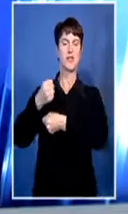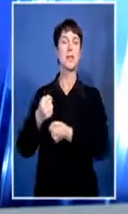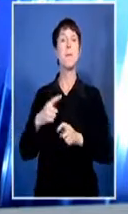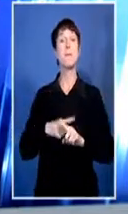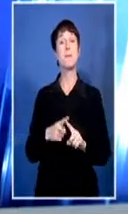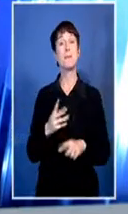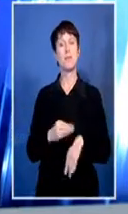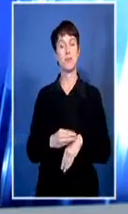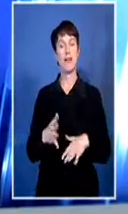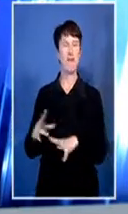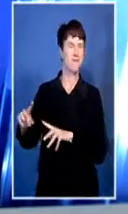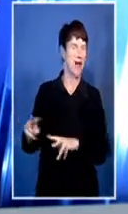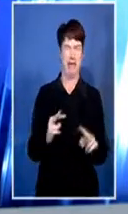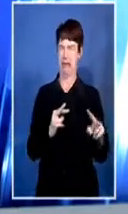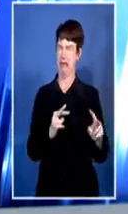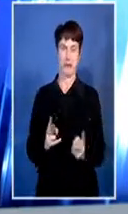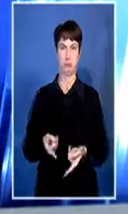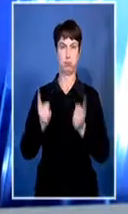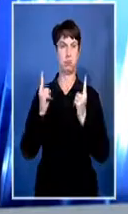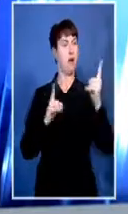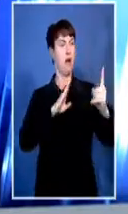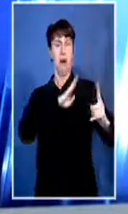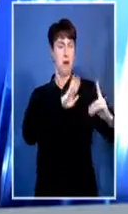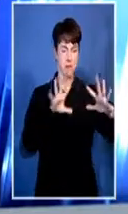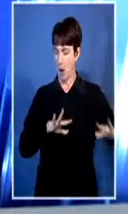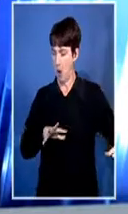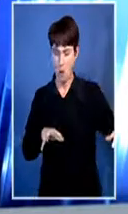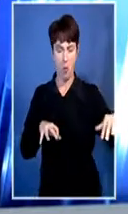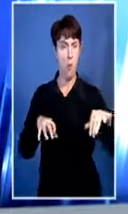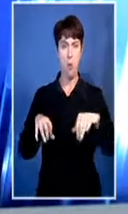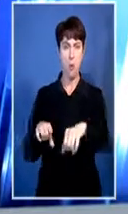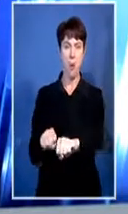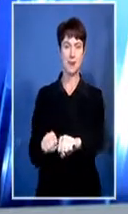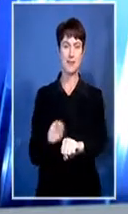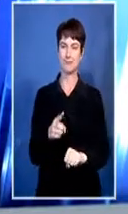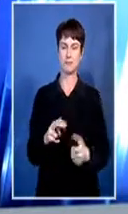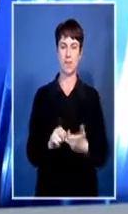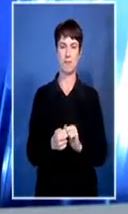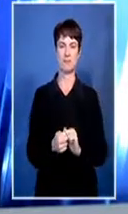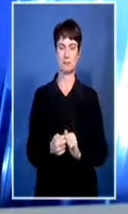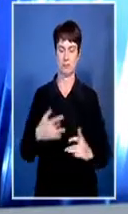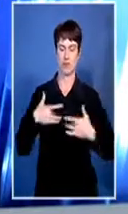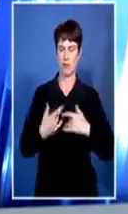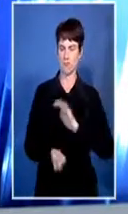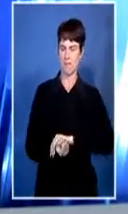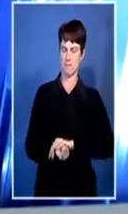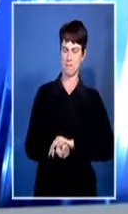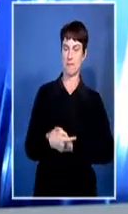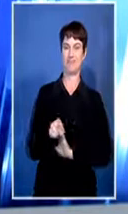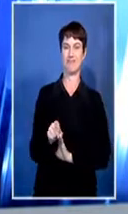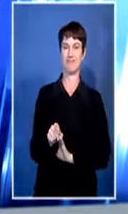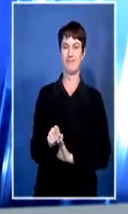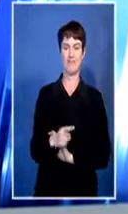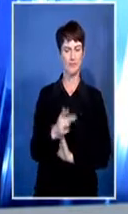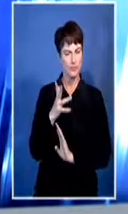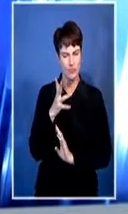the fact that the military took over was bound, I think, to lead to concerns. Certainly it led to concerns immediately and was bound to